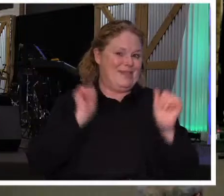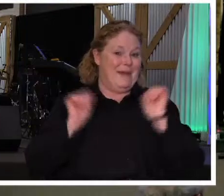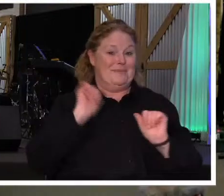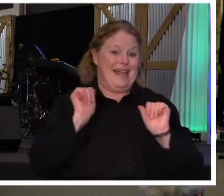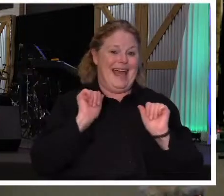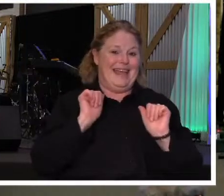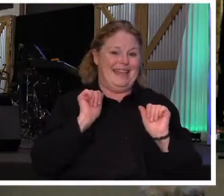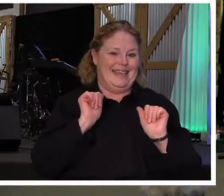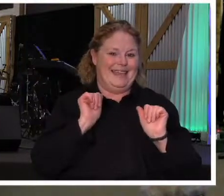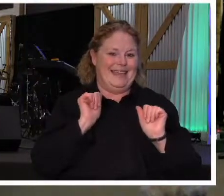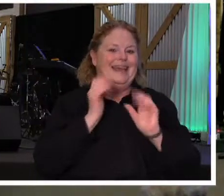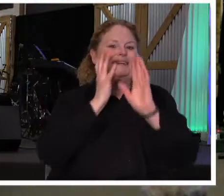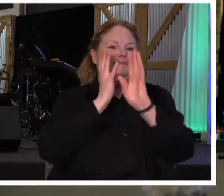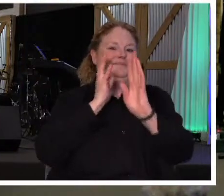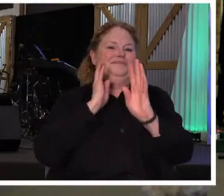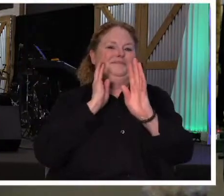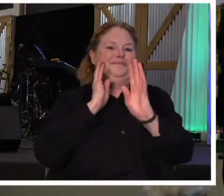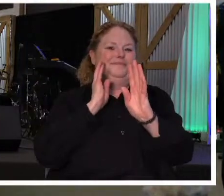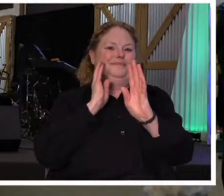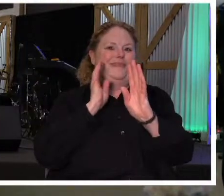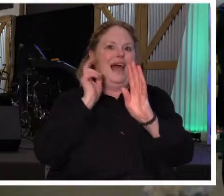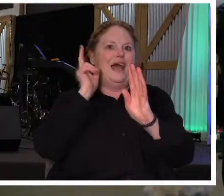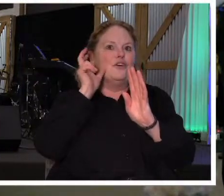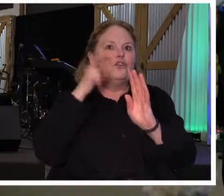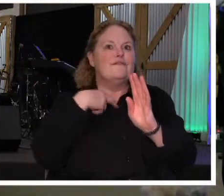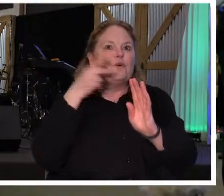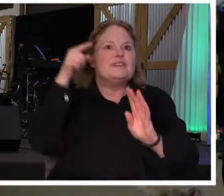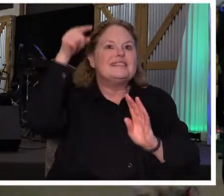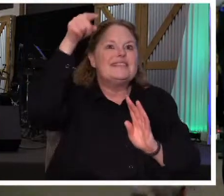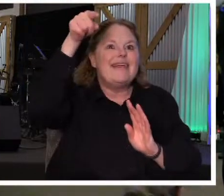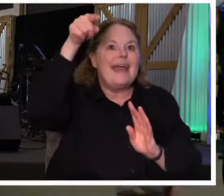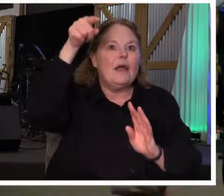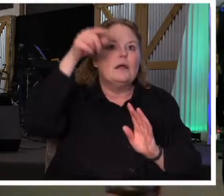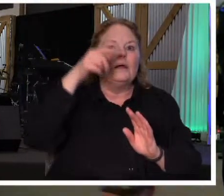near the door, I suddenly began to hear voices that were inaccessibly better than me.